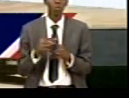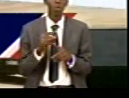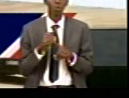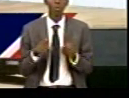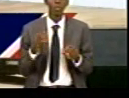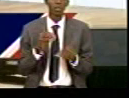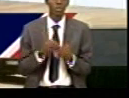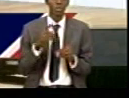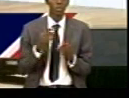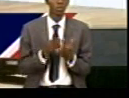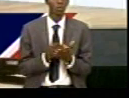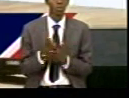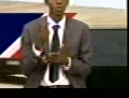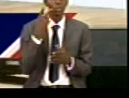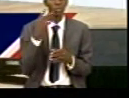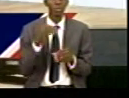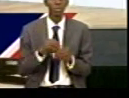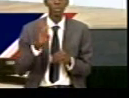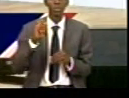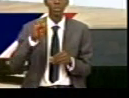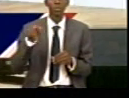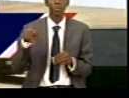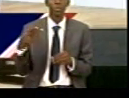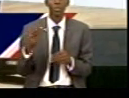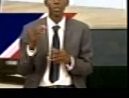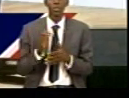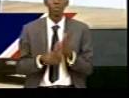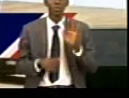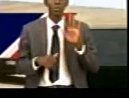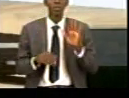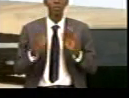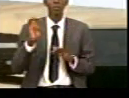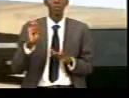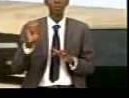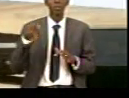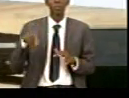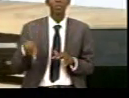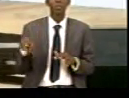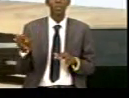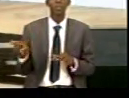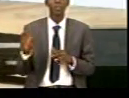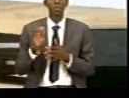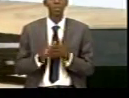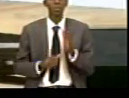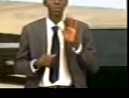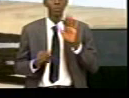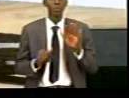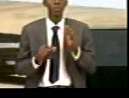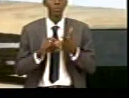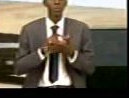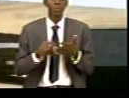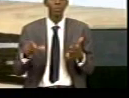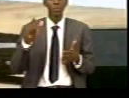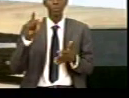at Ephesians chapter 5. Ephesians chapter 5, I'm reading from verse